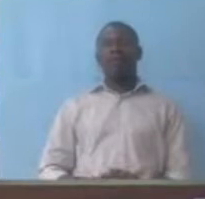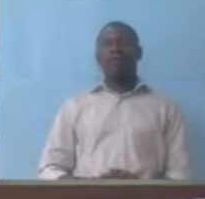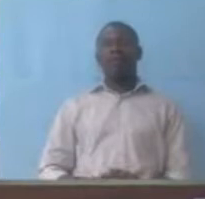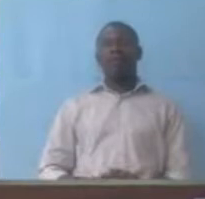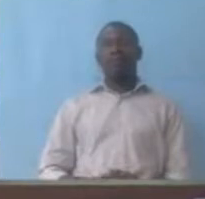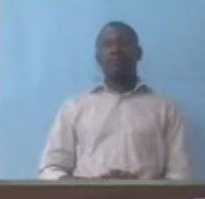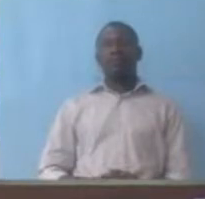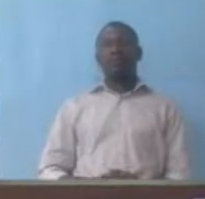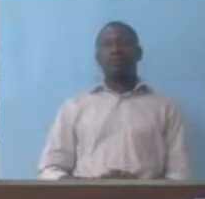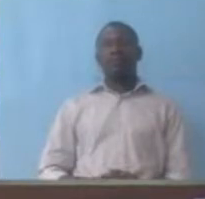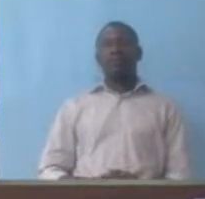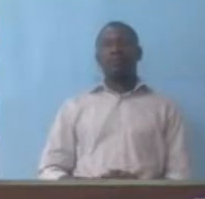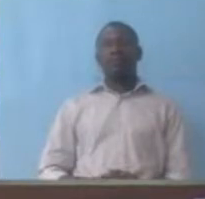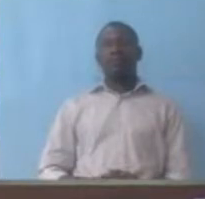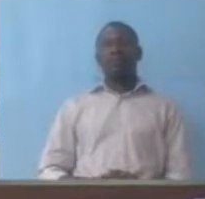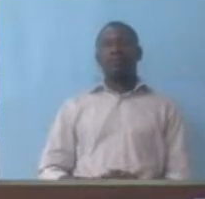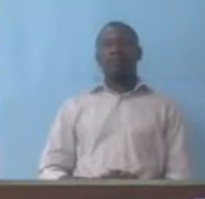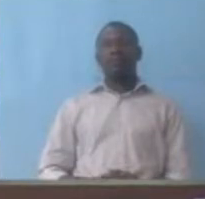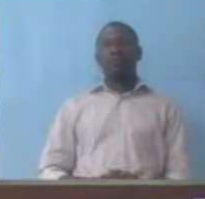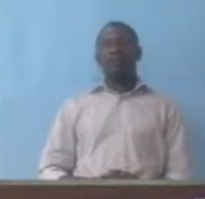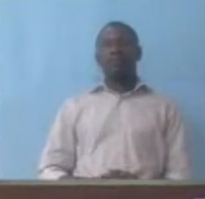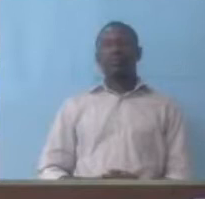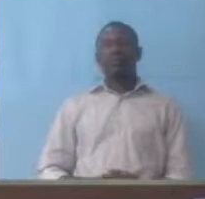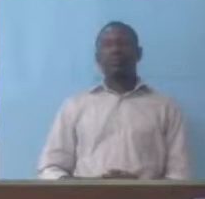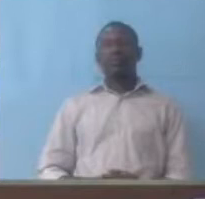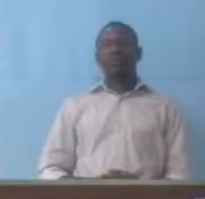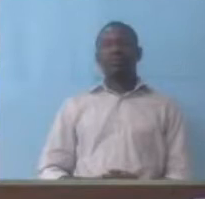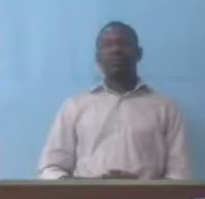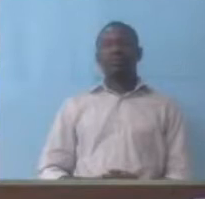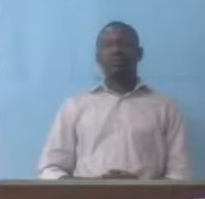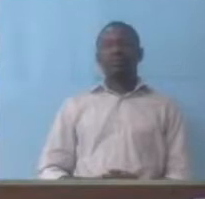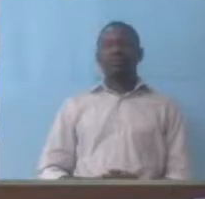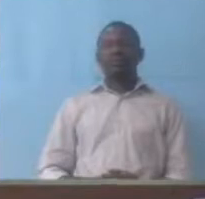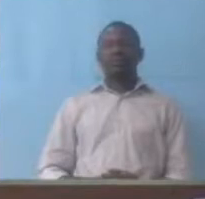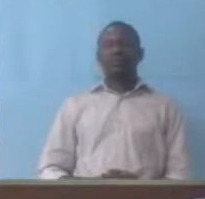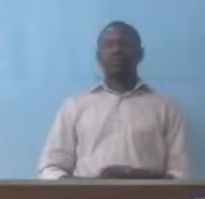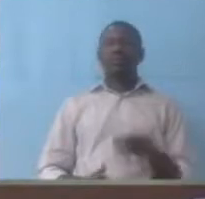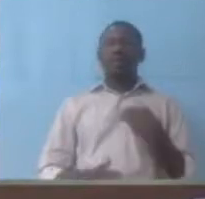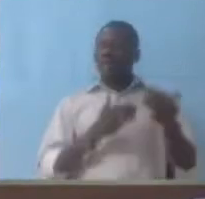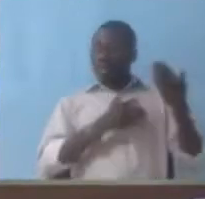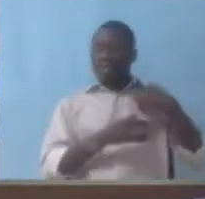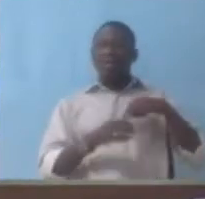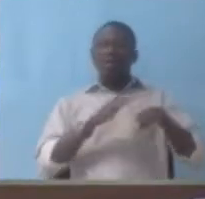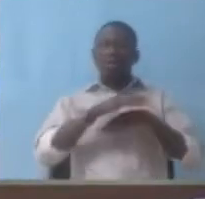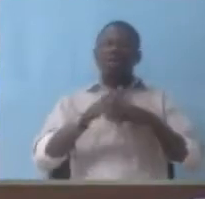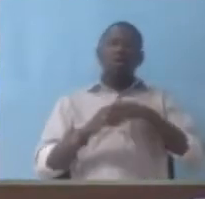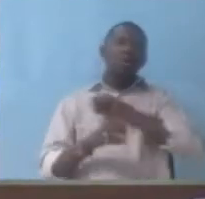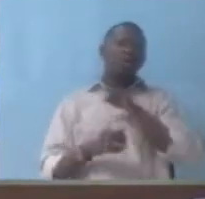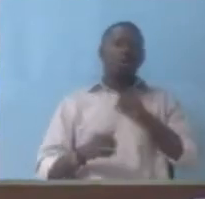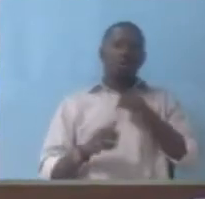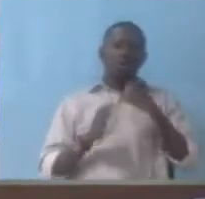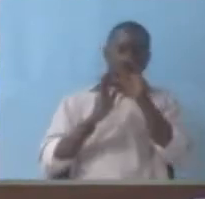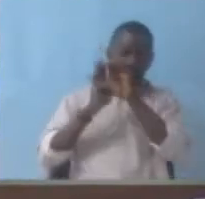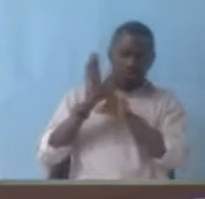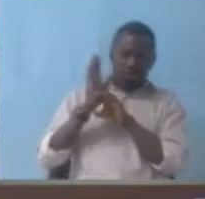mu kuleti men yalon ko ati tano la nyato pur kabula wonya. And that under our constitution there is a procedure for the